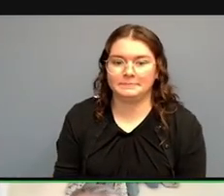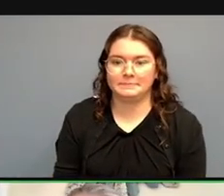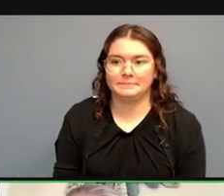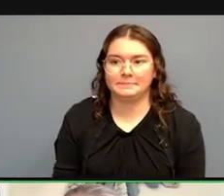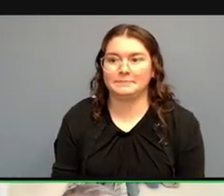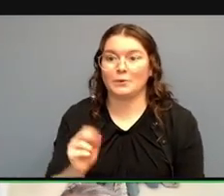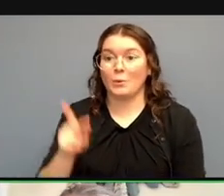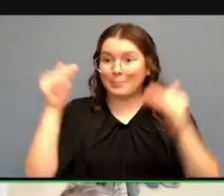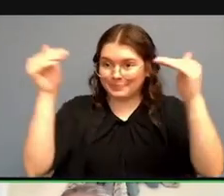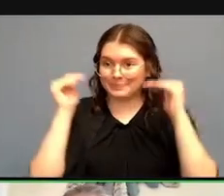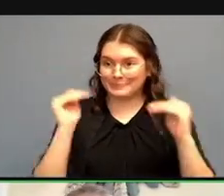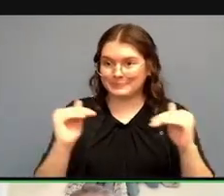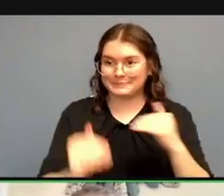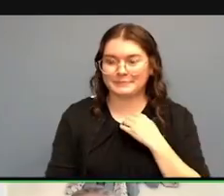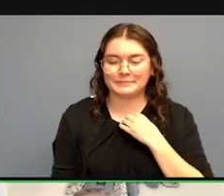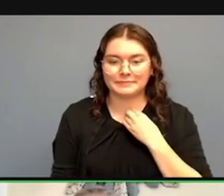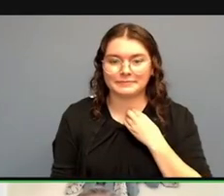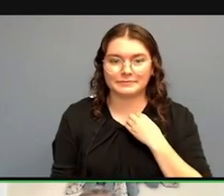Okay, next slide, please.